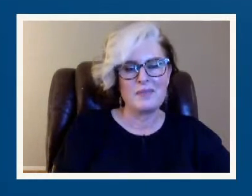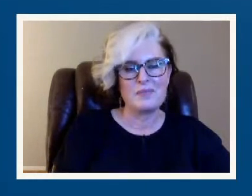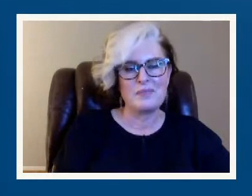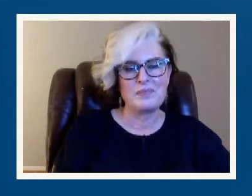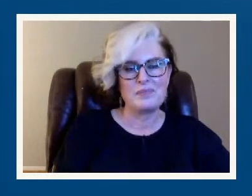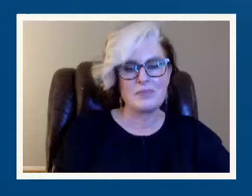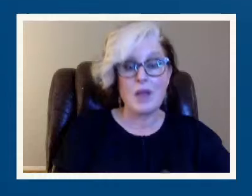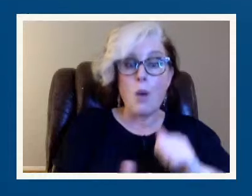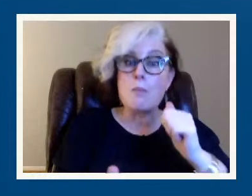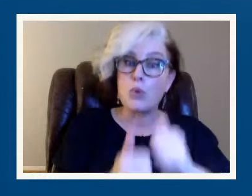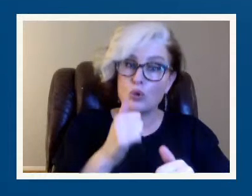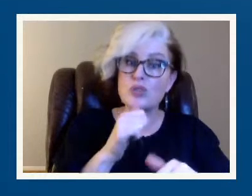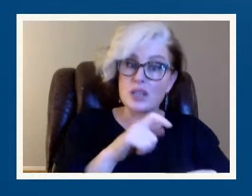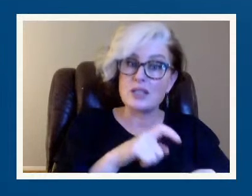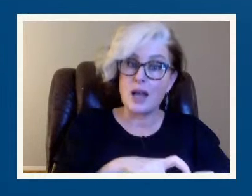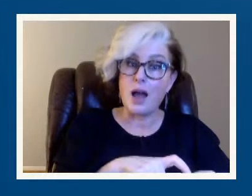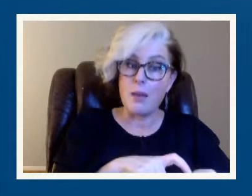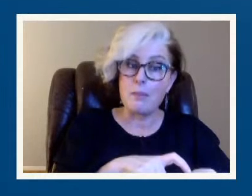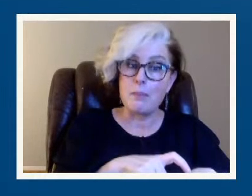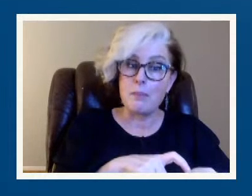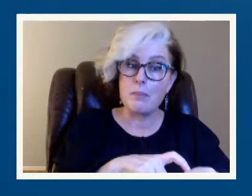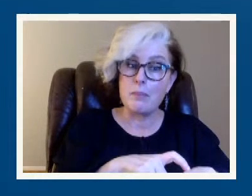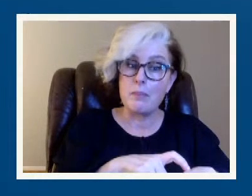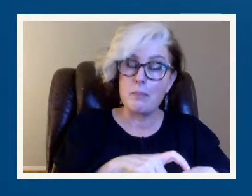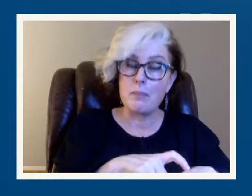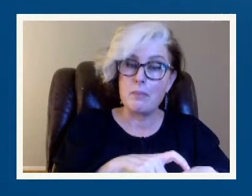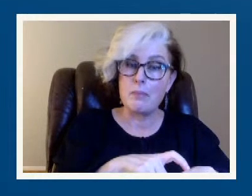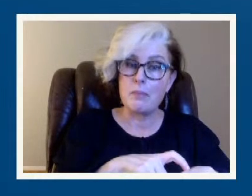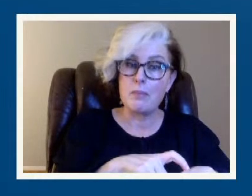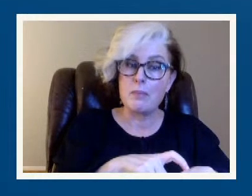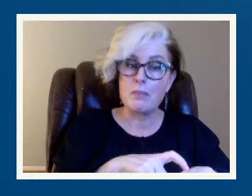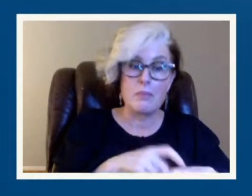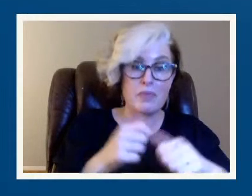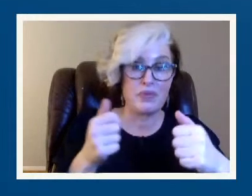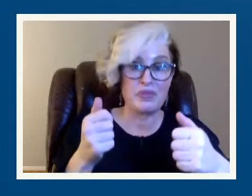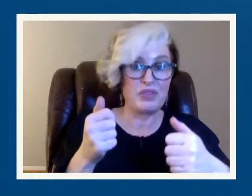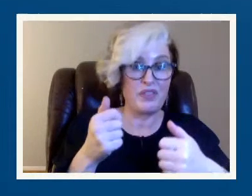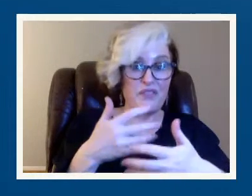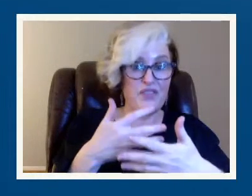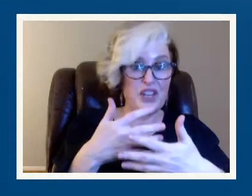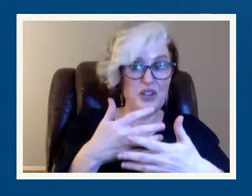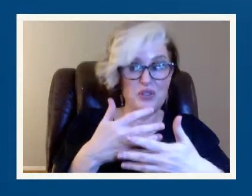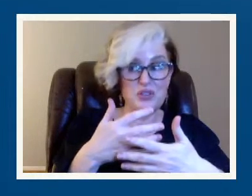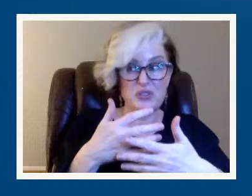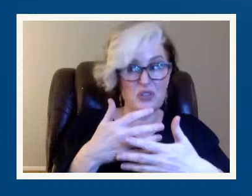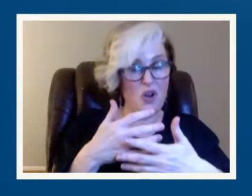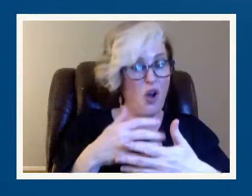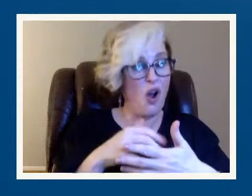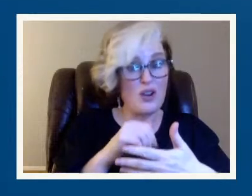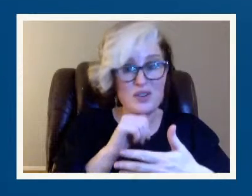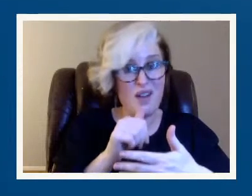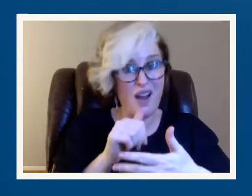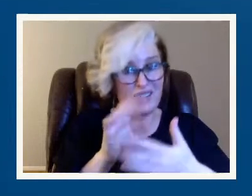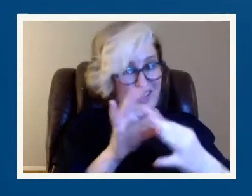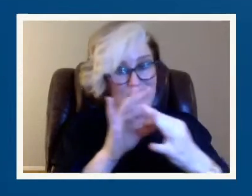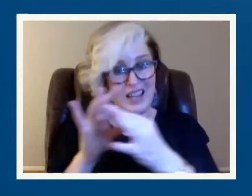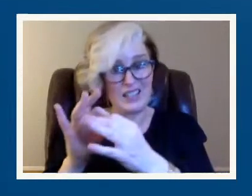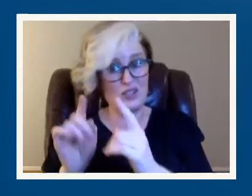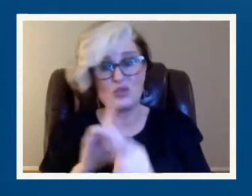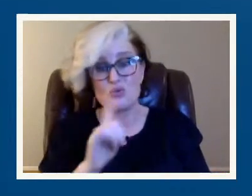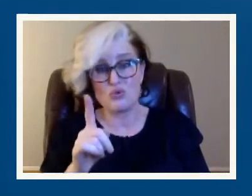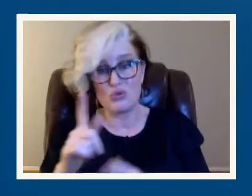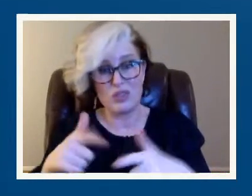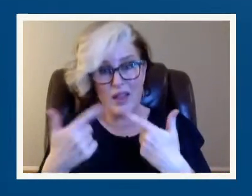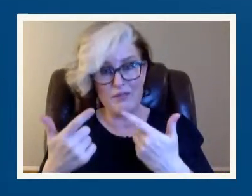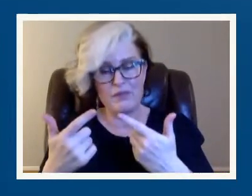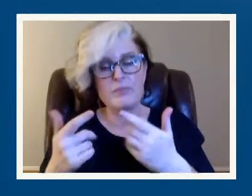And most of the time, those fears have a very slender relationship to reality.